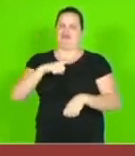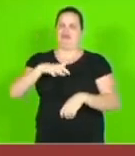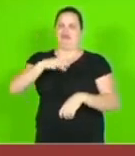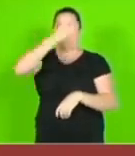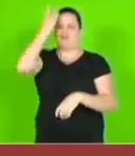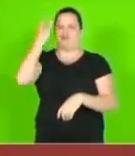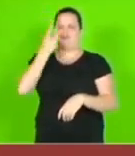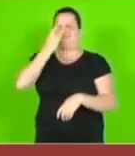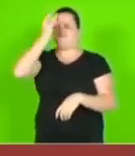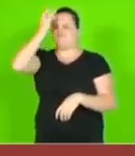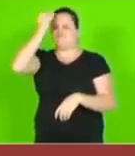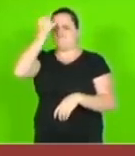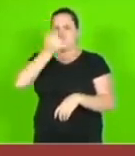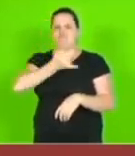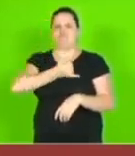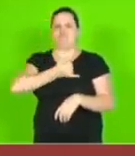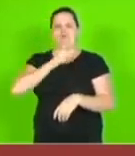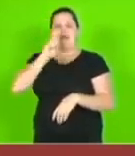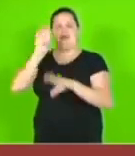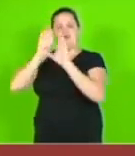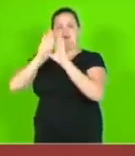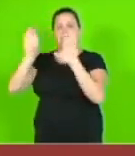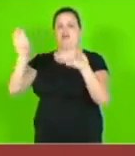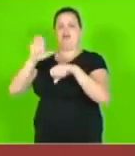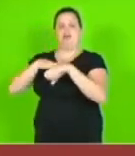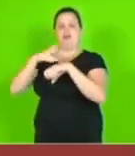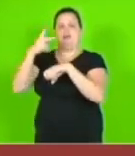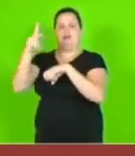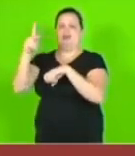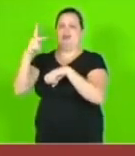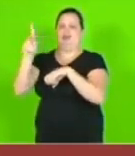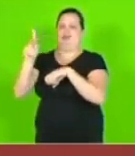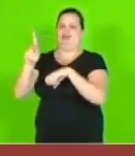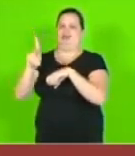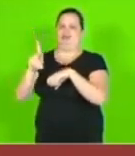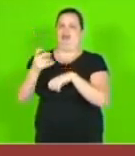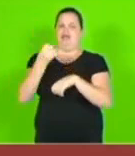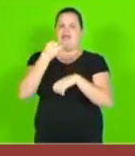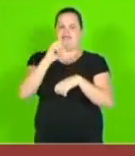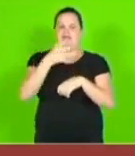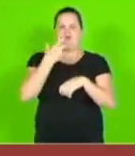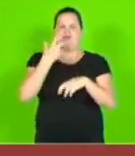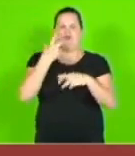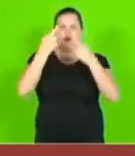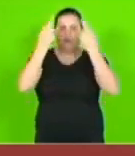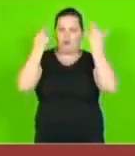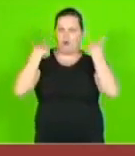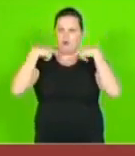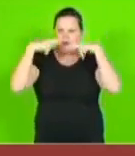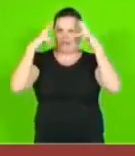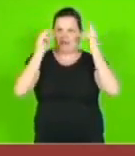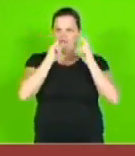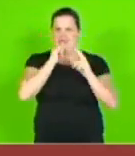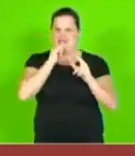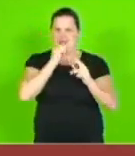in context to a bigger project, which is the project that comes from eternity. When we talk